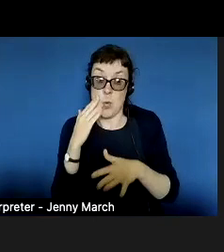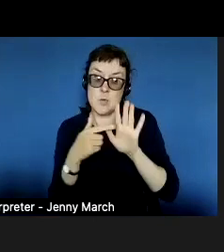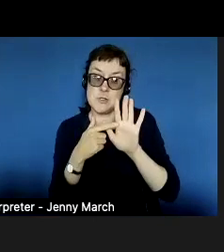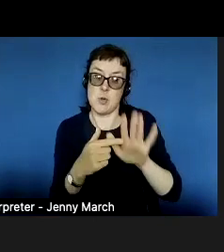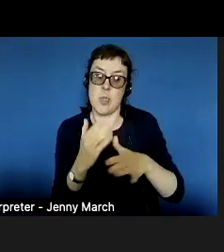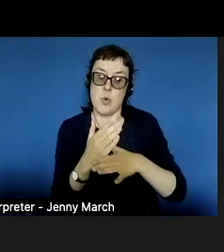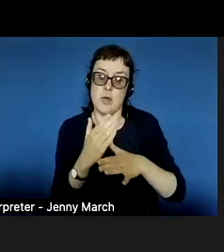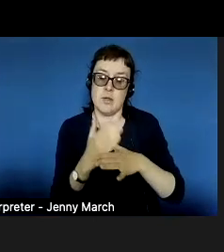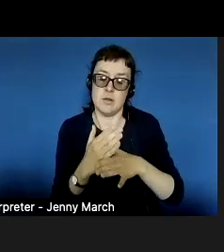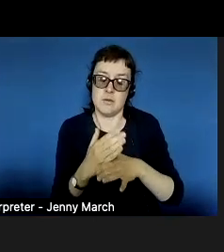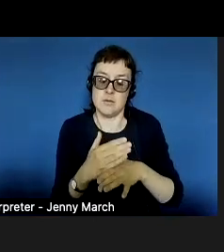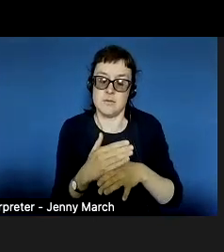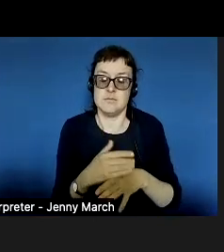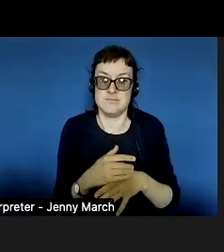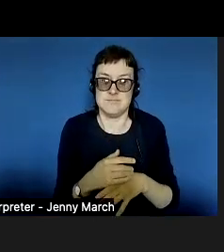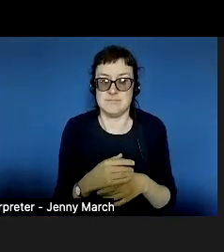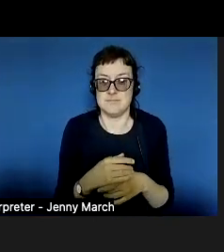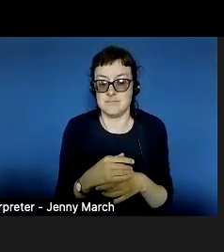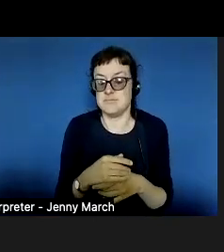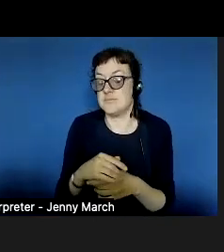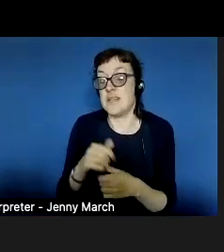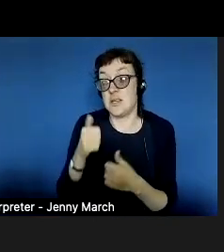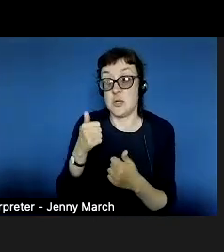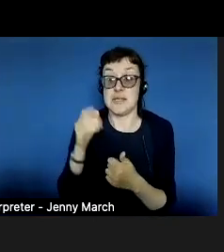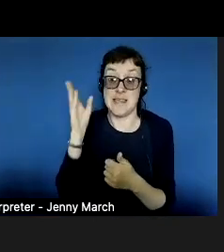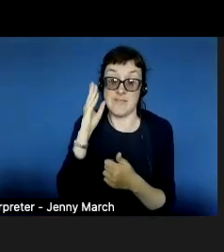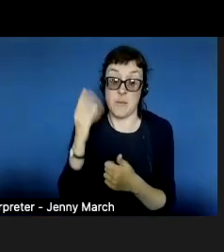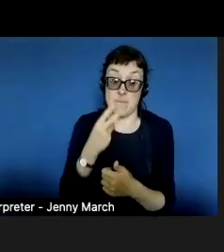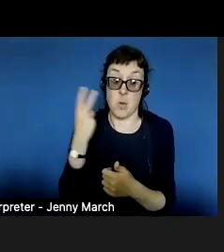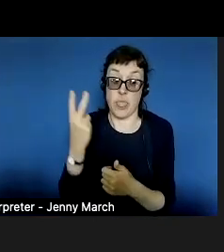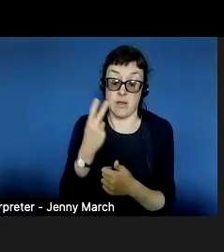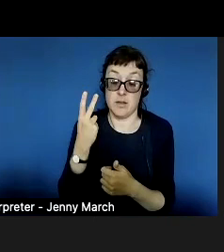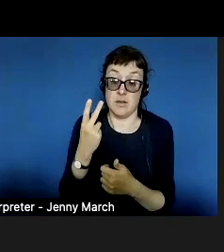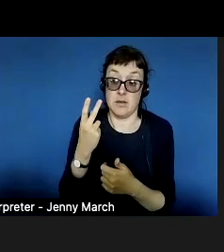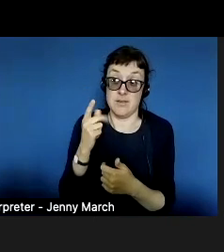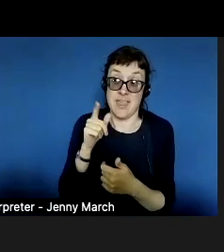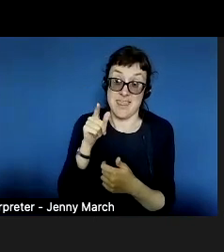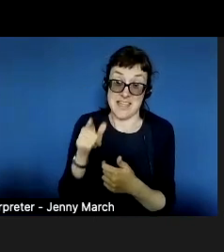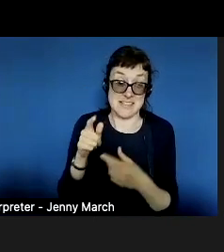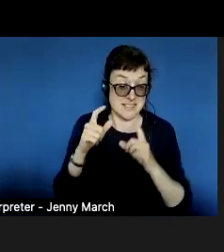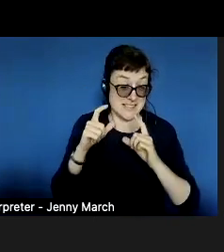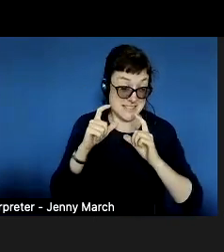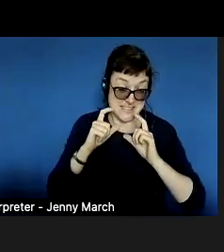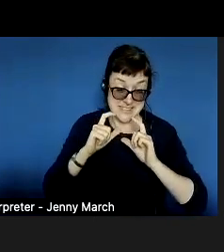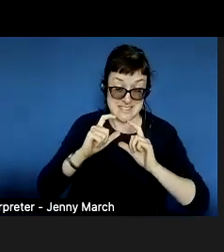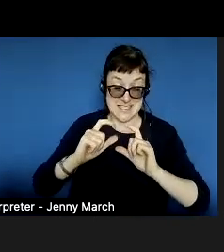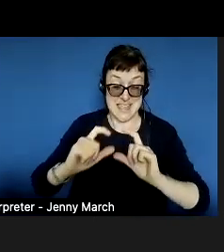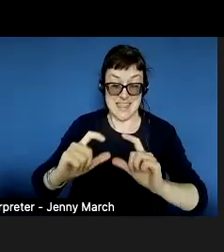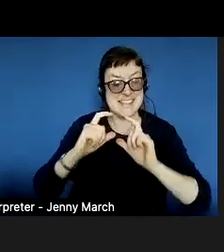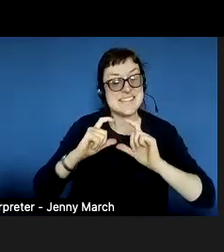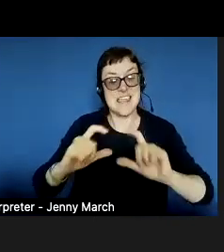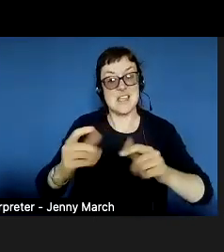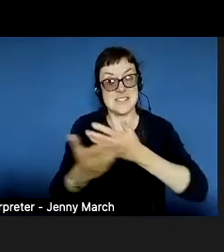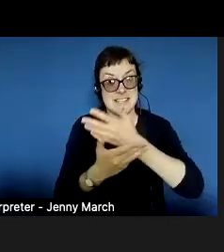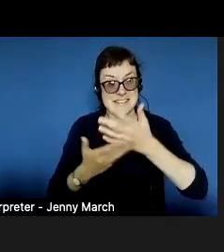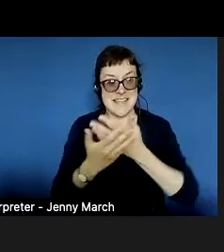think that it's really great to hear from you both, and I think to add as well that that's an ongoing discussion that we're